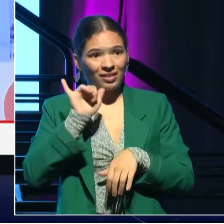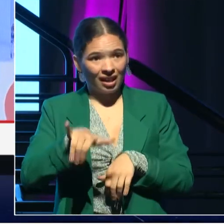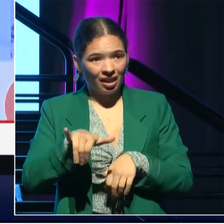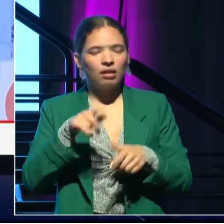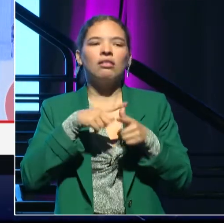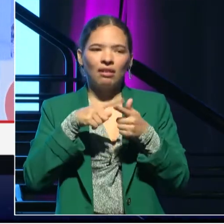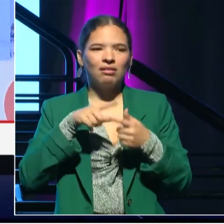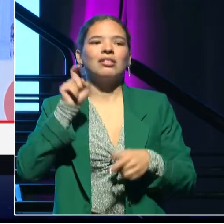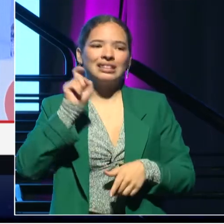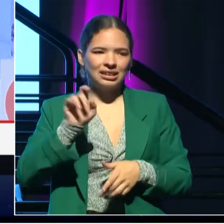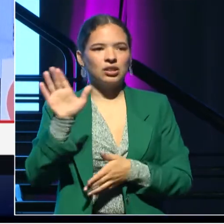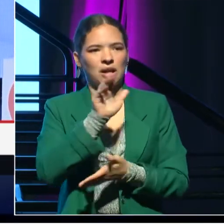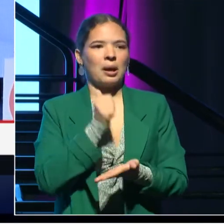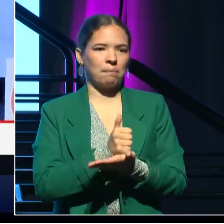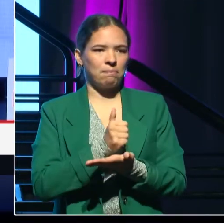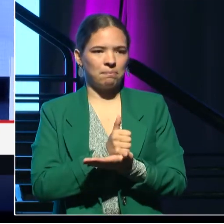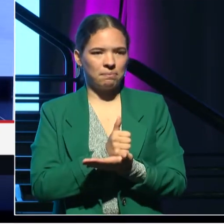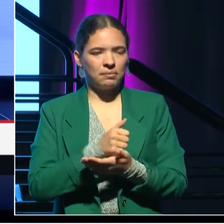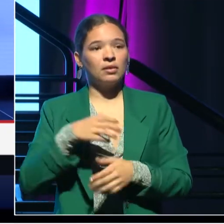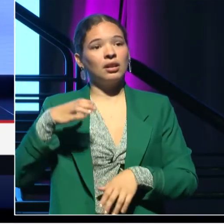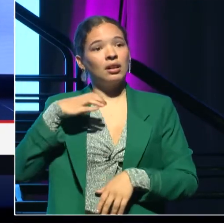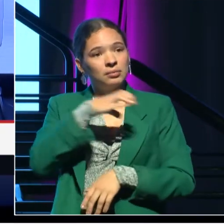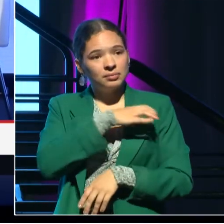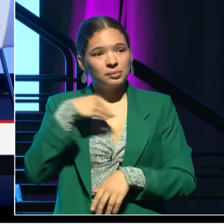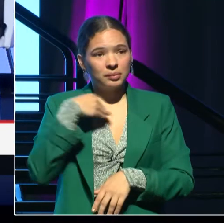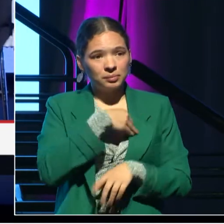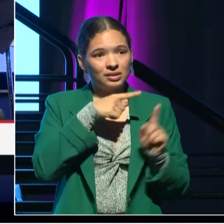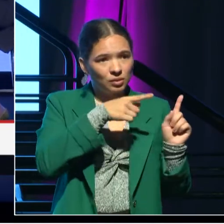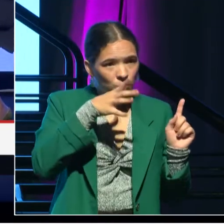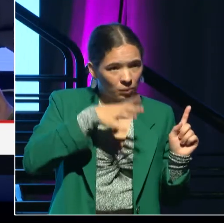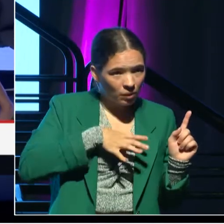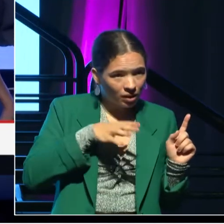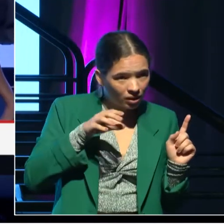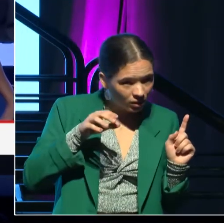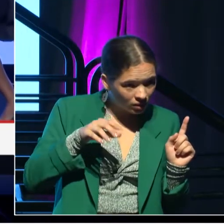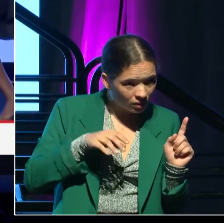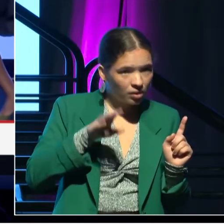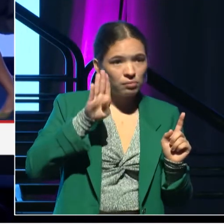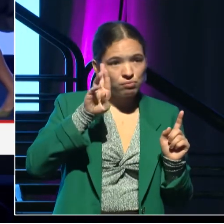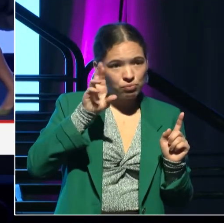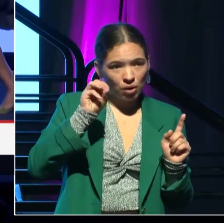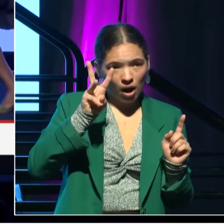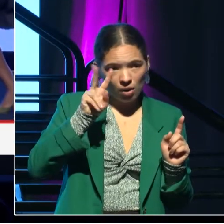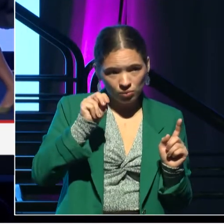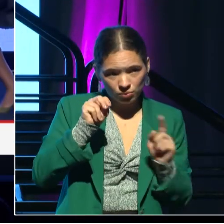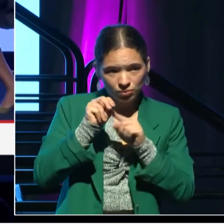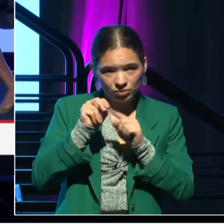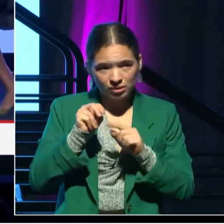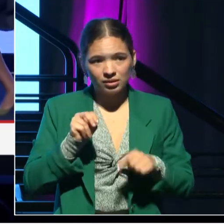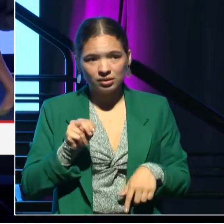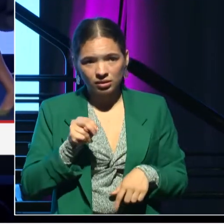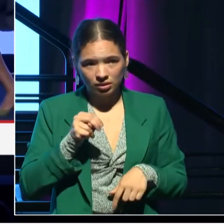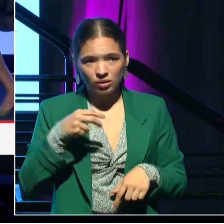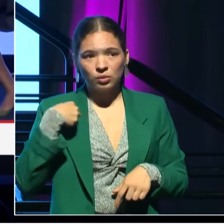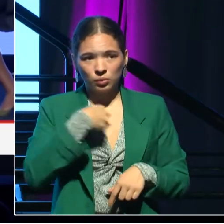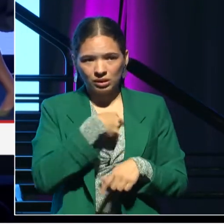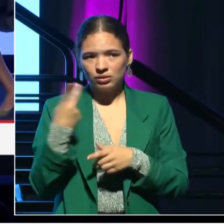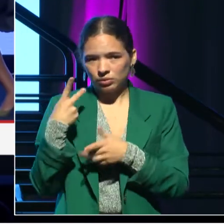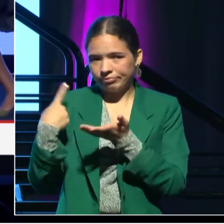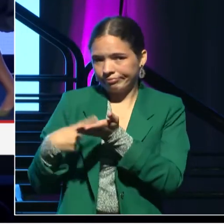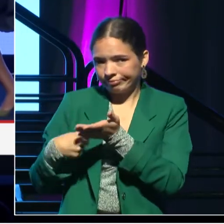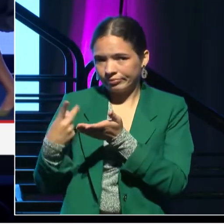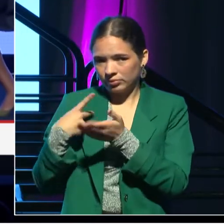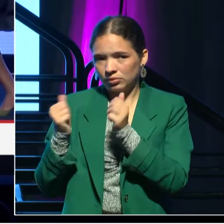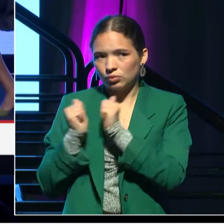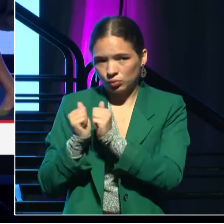are focused. We're doing the work. We're talking to our colleagues. We have great Senate partners. Senator Cory Booker is our lead sponsor in the Senate,